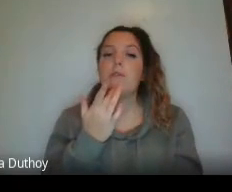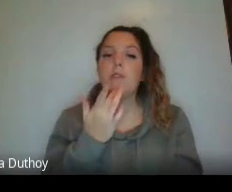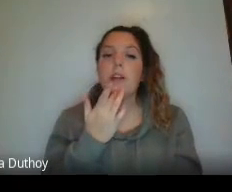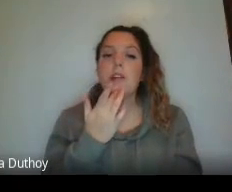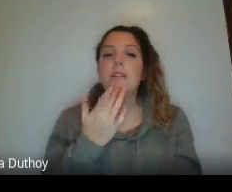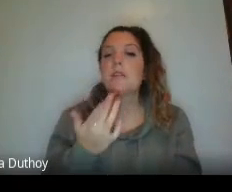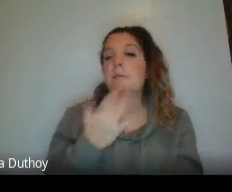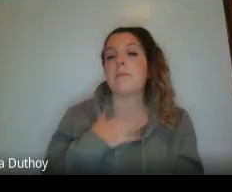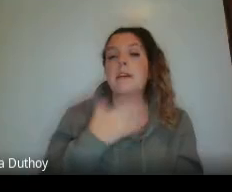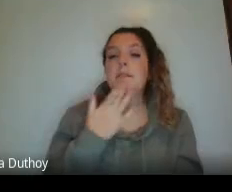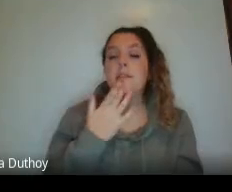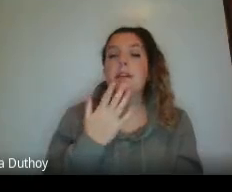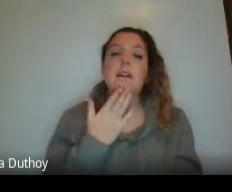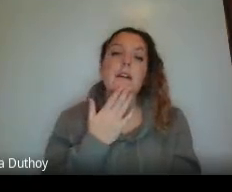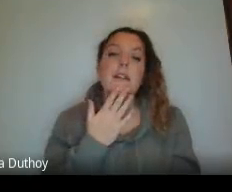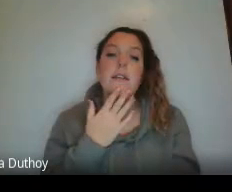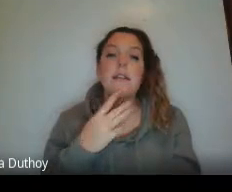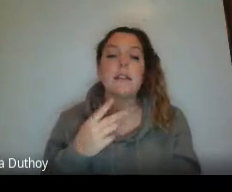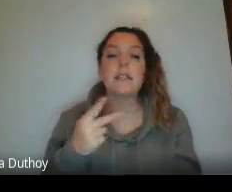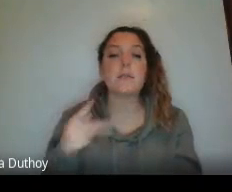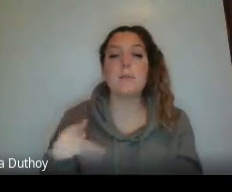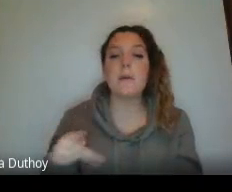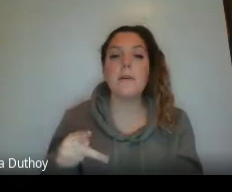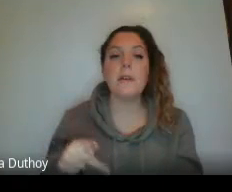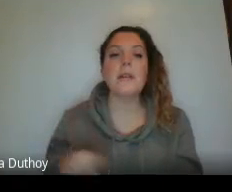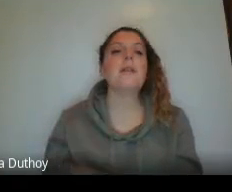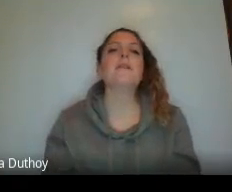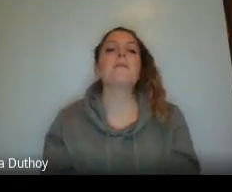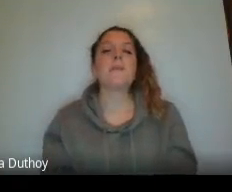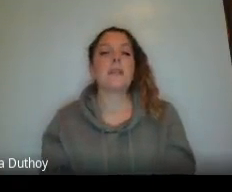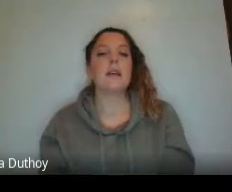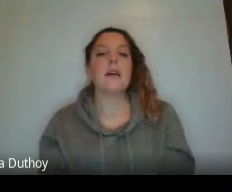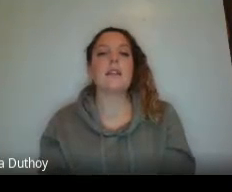or prefer. So my favorite color is purple.